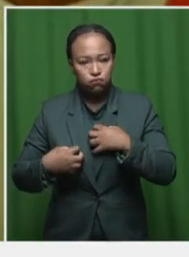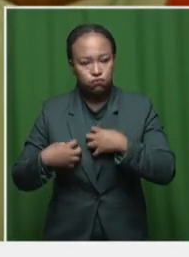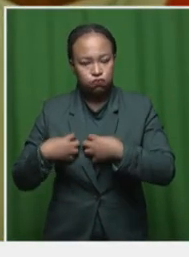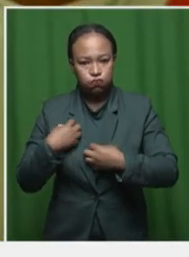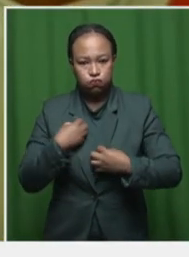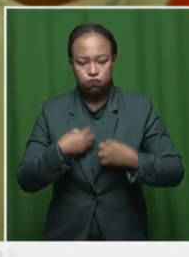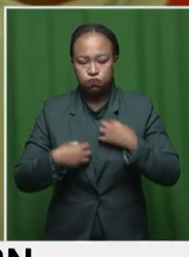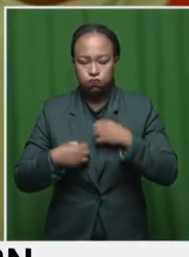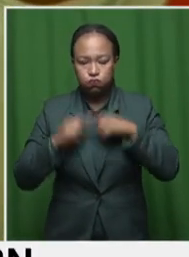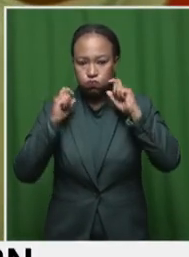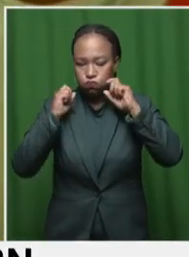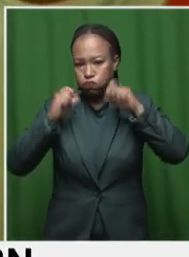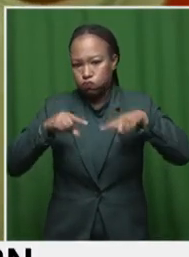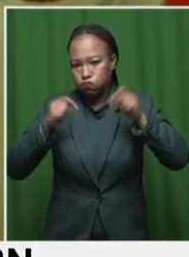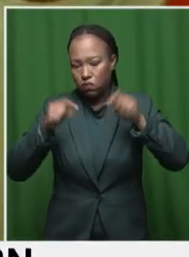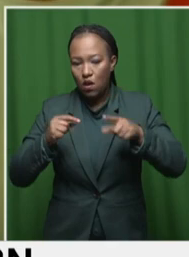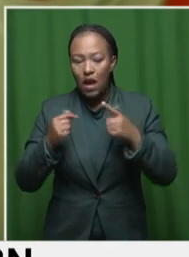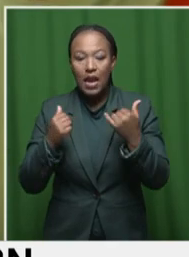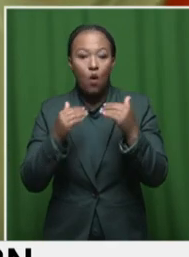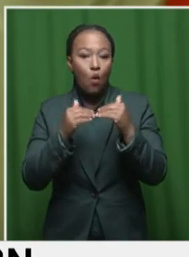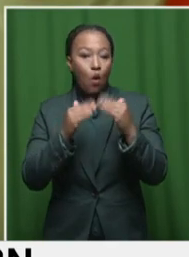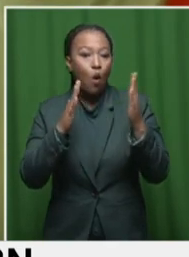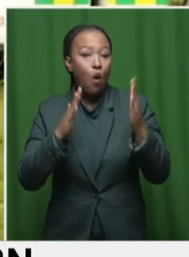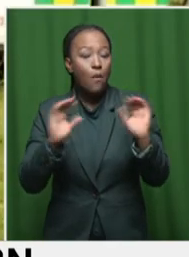are still sleeping in nearby forests.